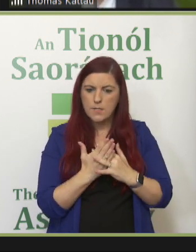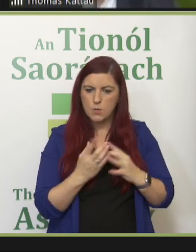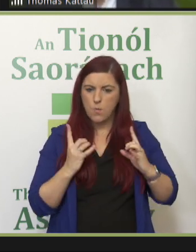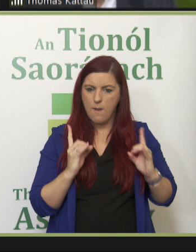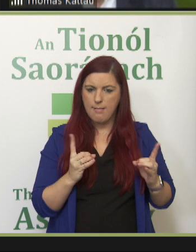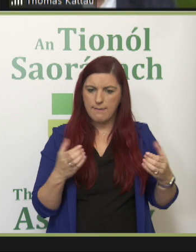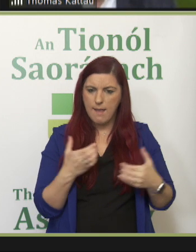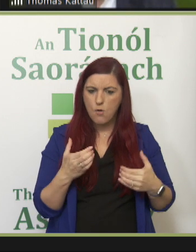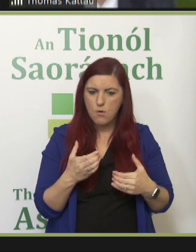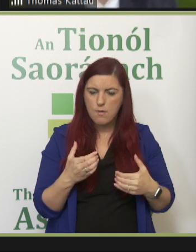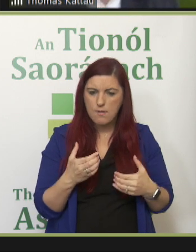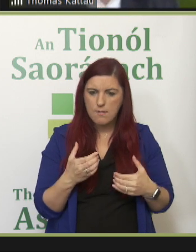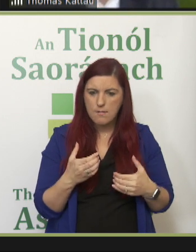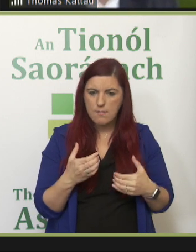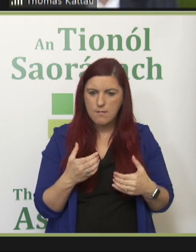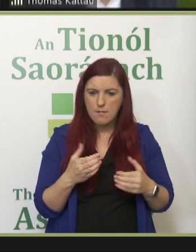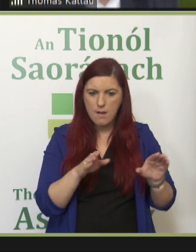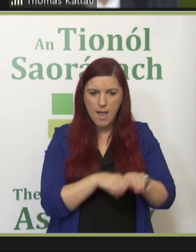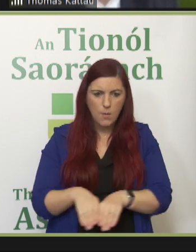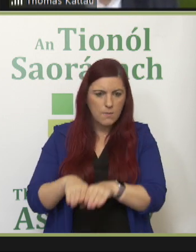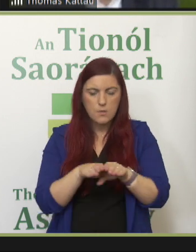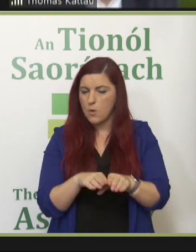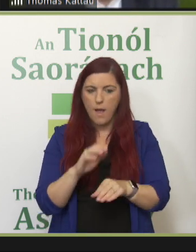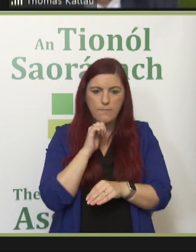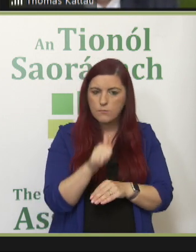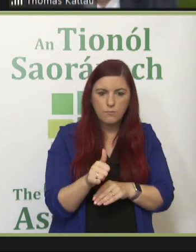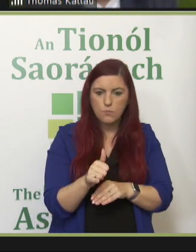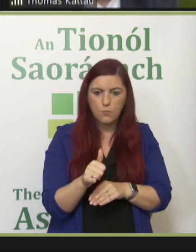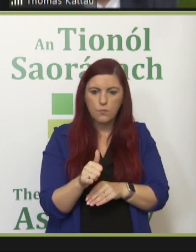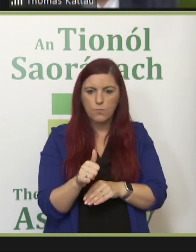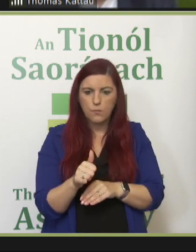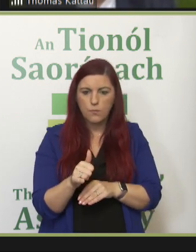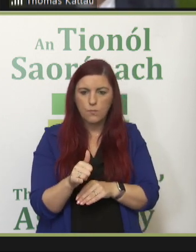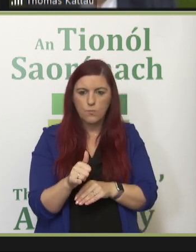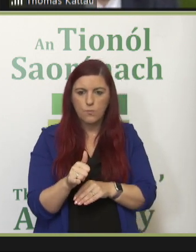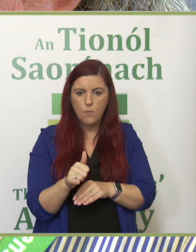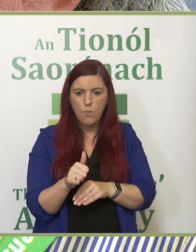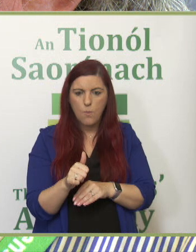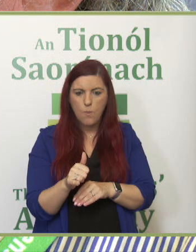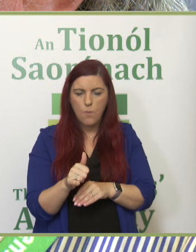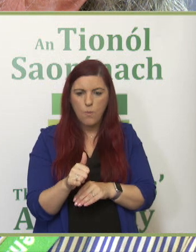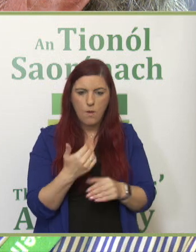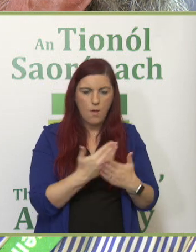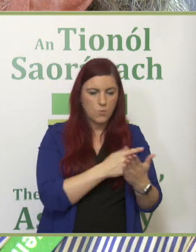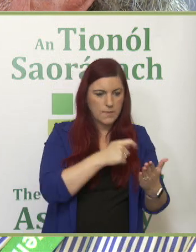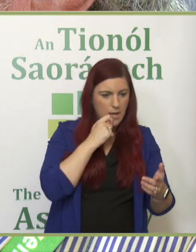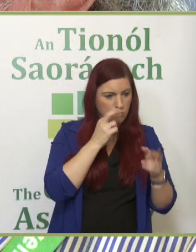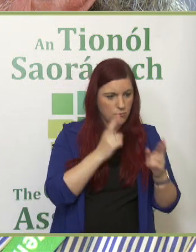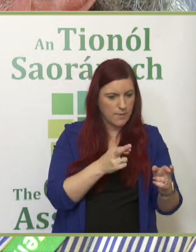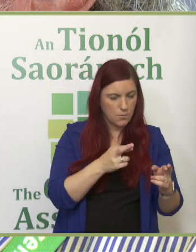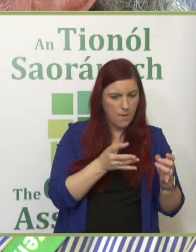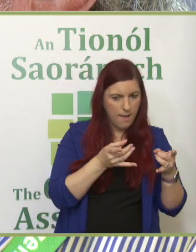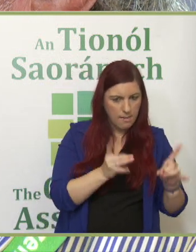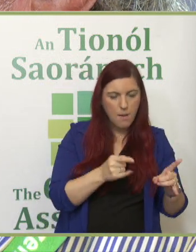healthcare. While there is no such thing as a right to health, that's the bad news, there is, however, a human